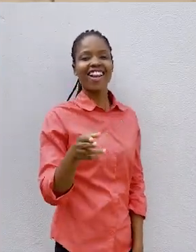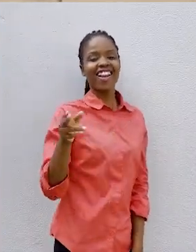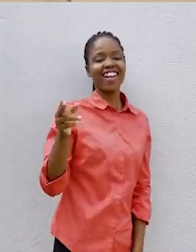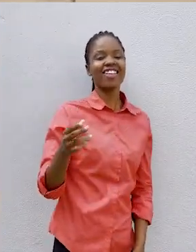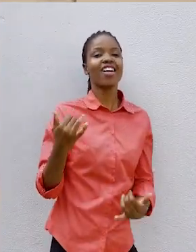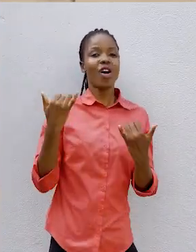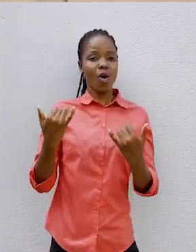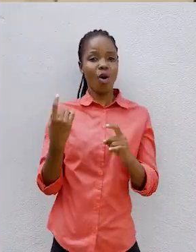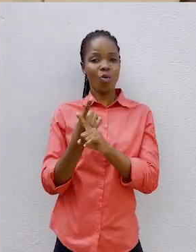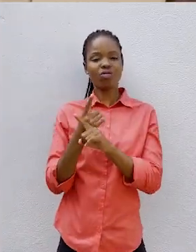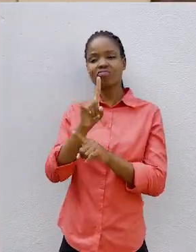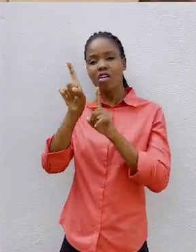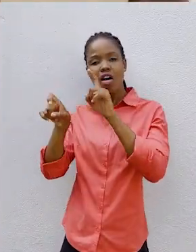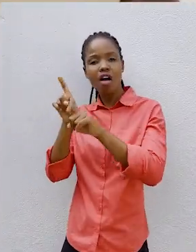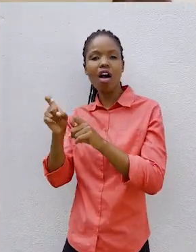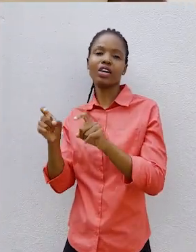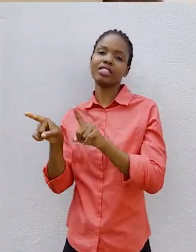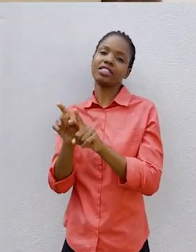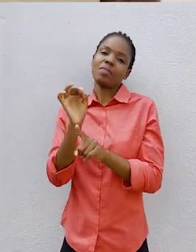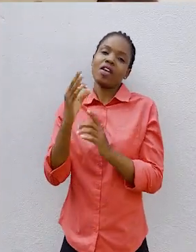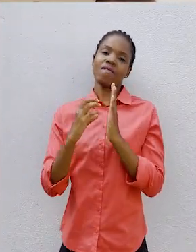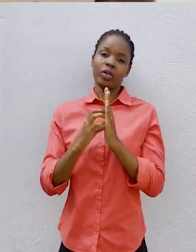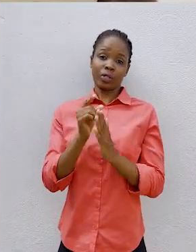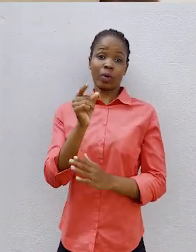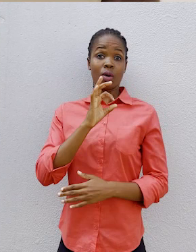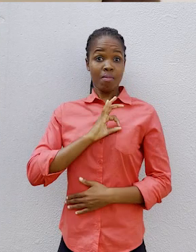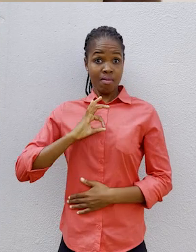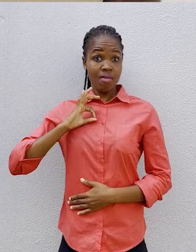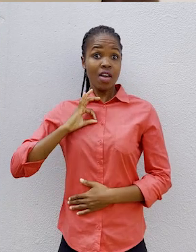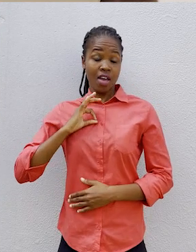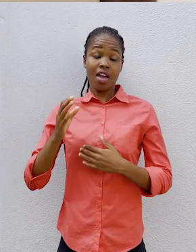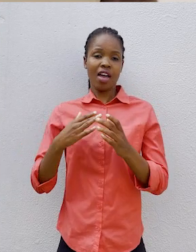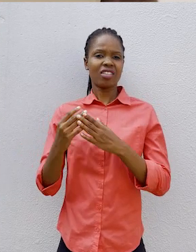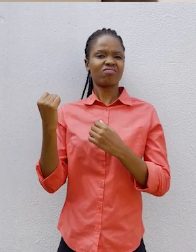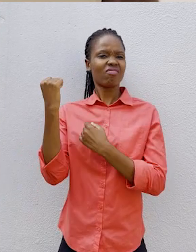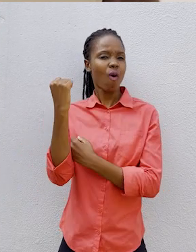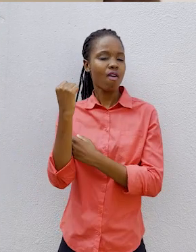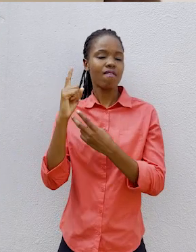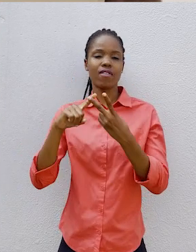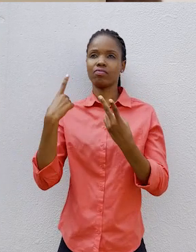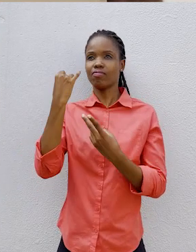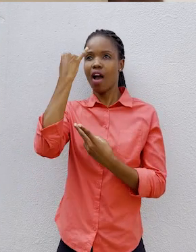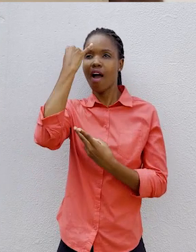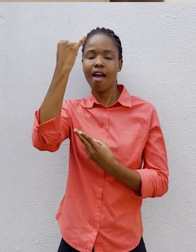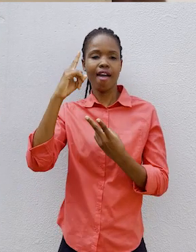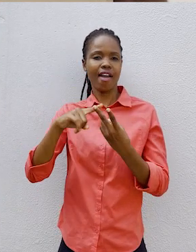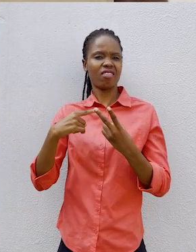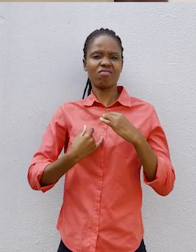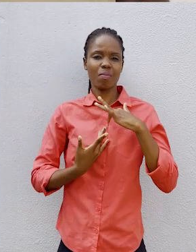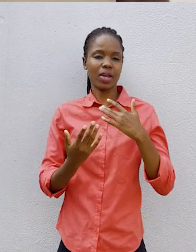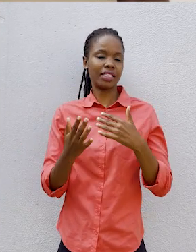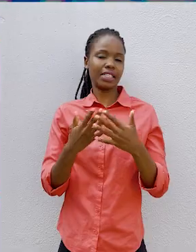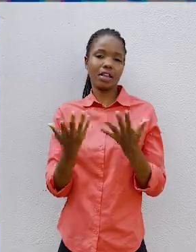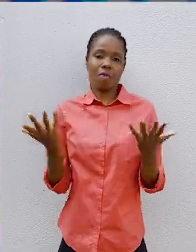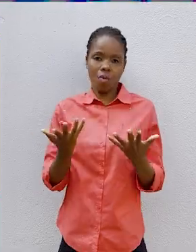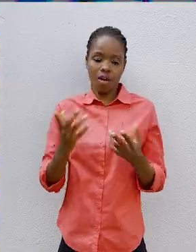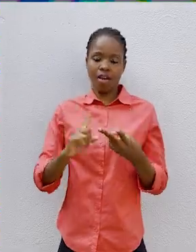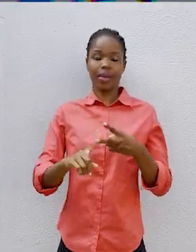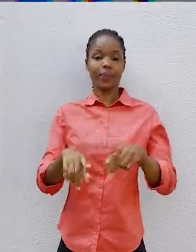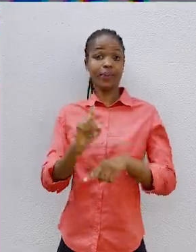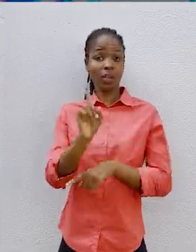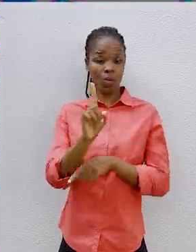I always ask this to people, everyone. If you were mayor of anything or anywhere,